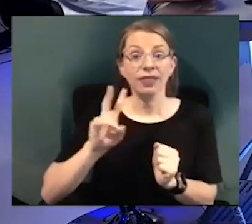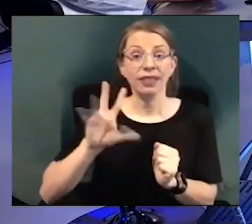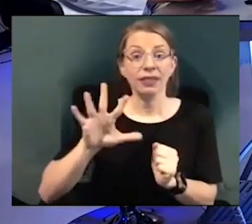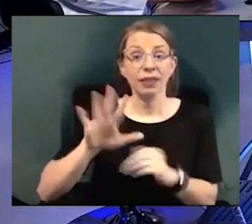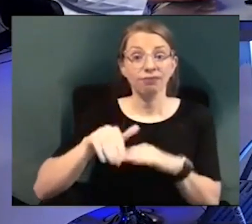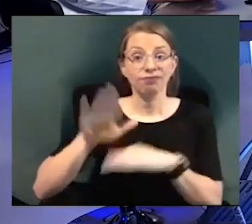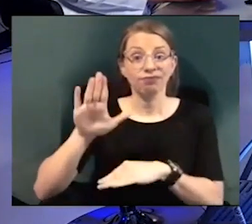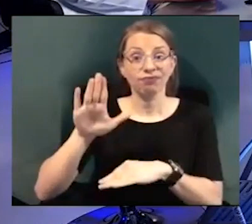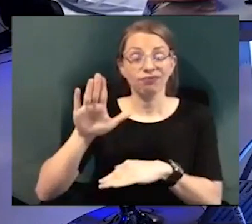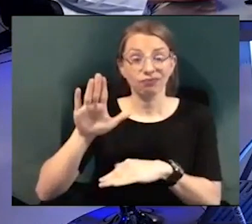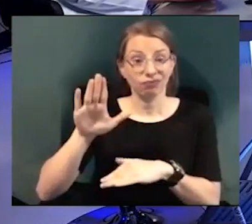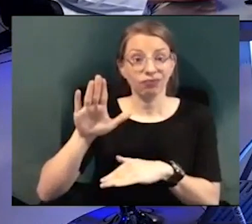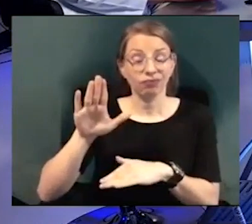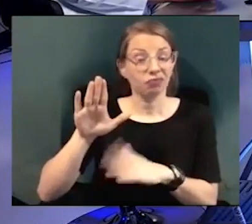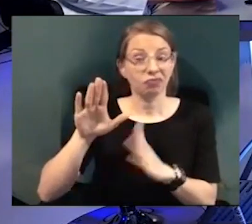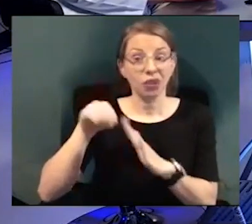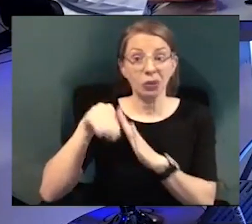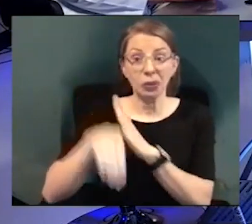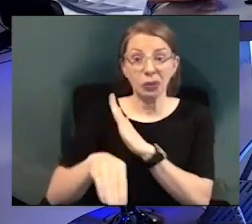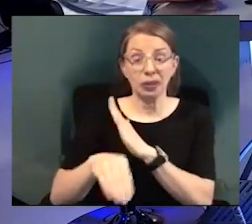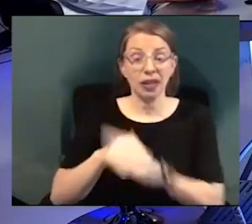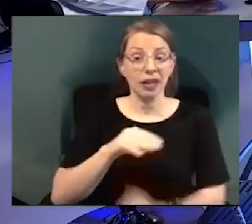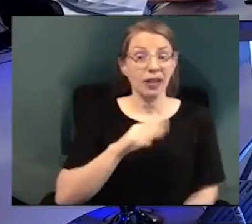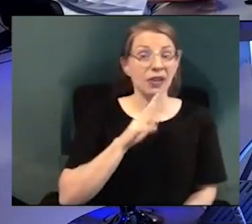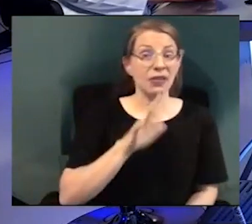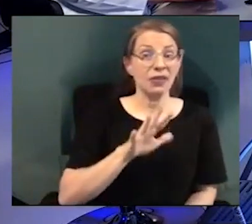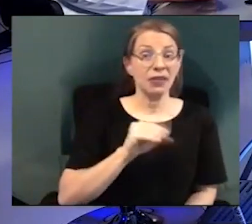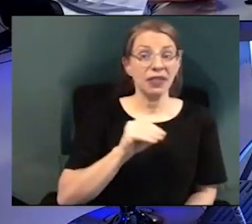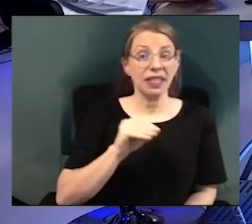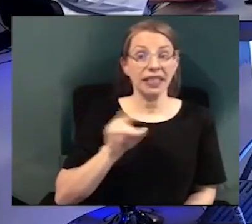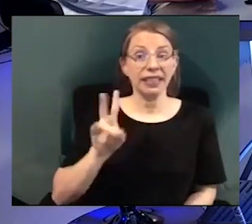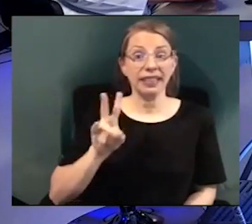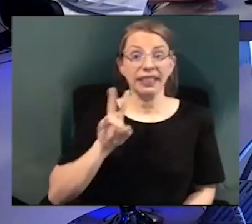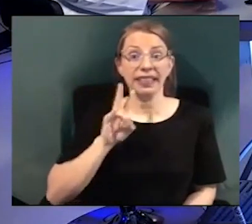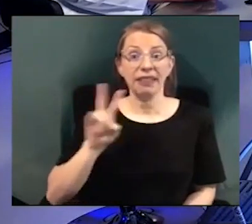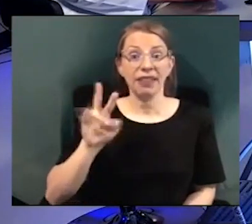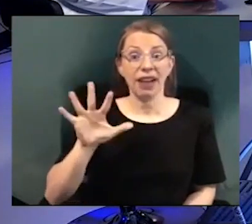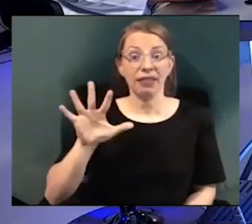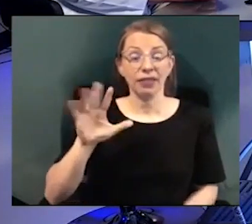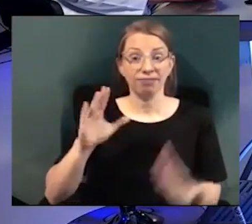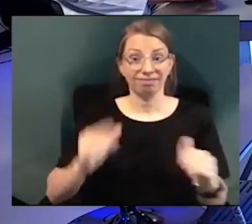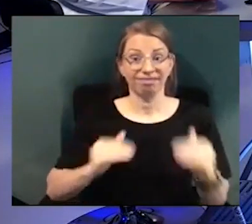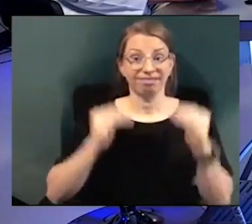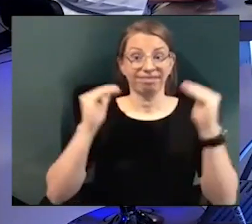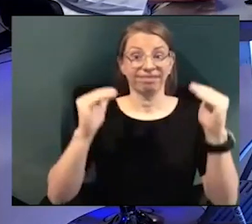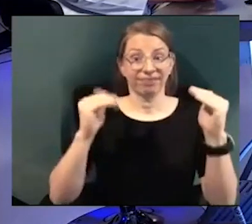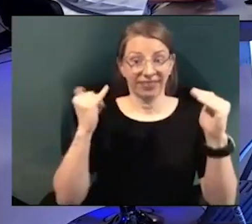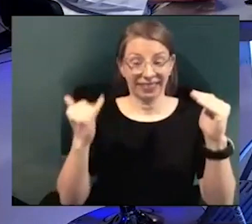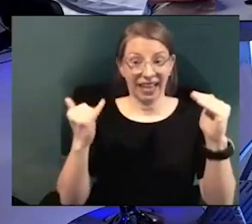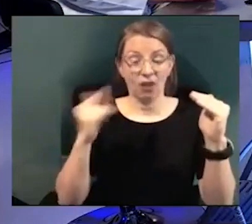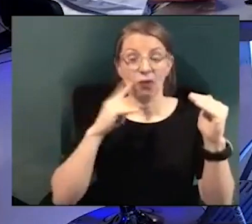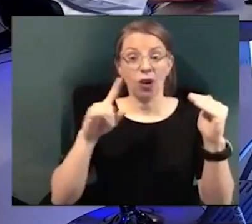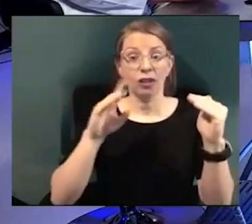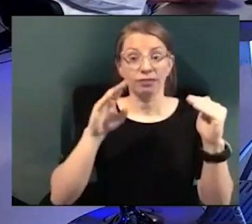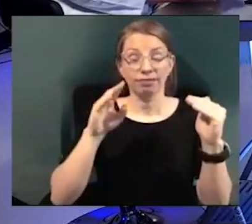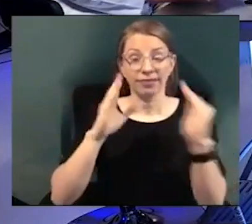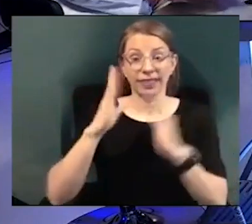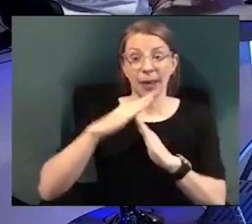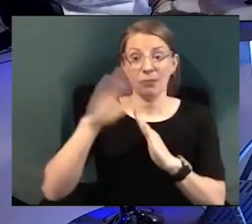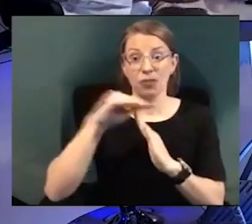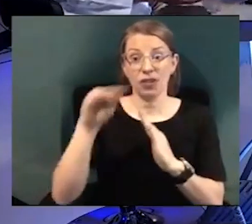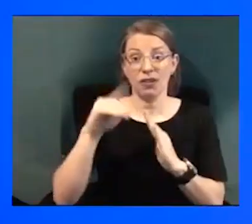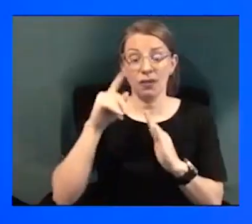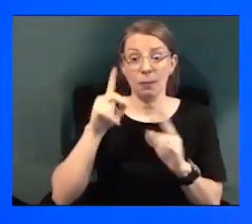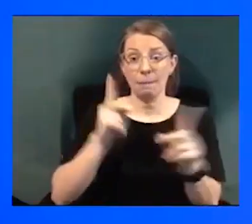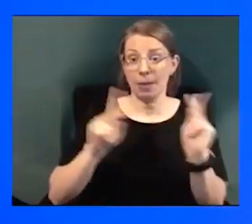fallen on their curve. 50 to 75 have risen. That's the highest percentage-wise of people who are dying from COVID now. Yeah, and we know,